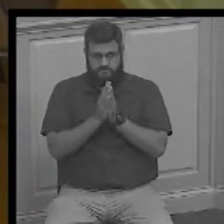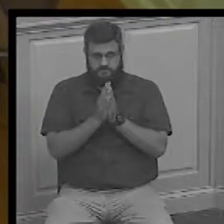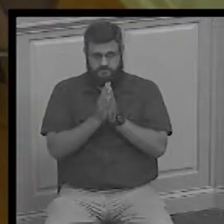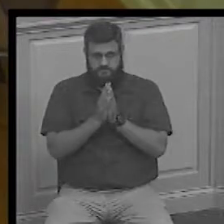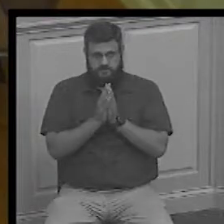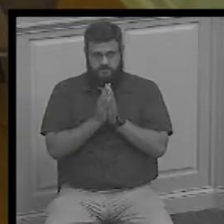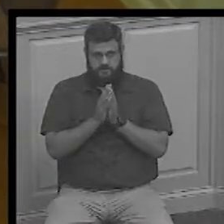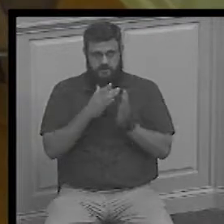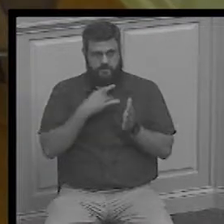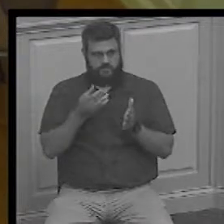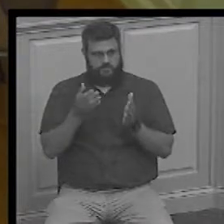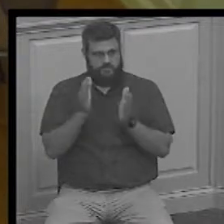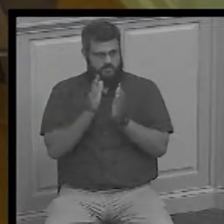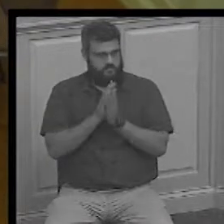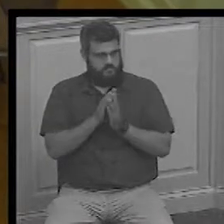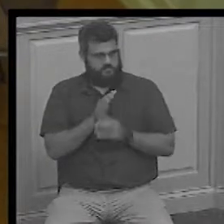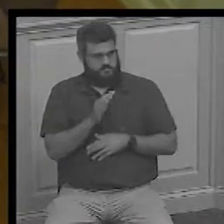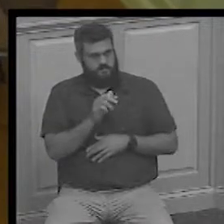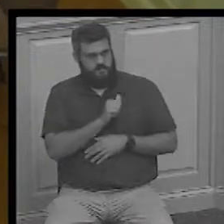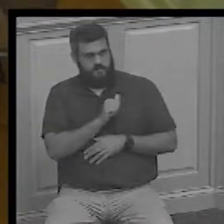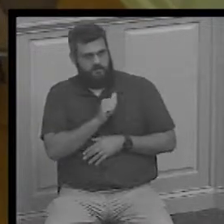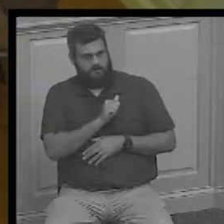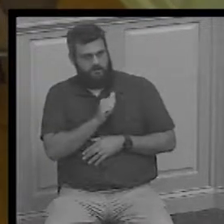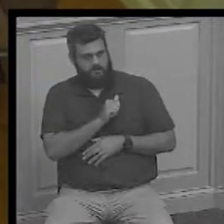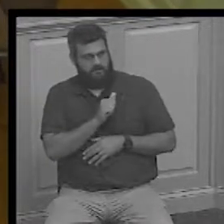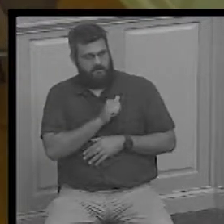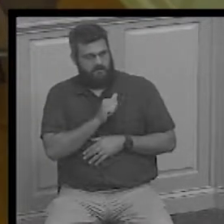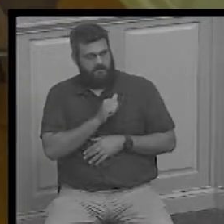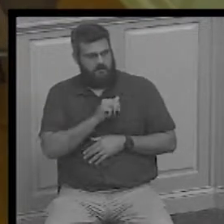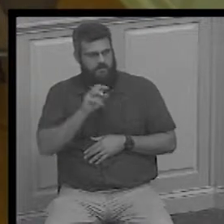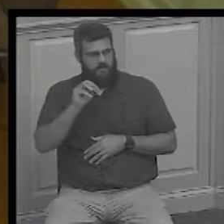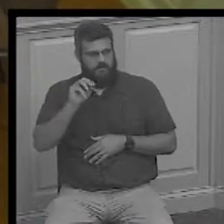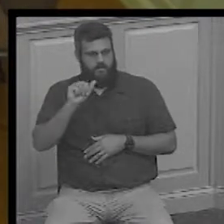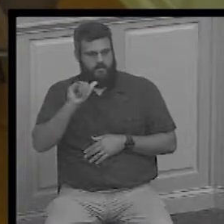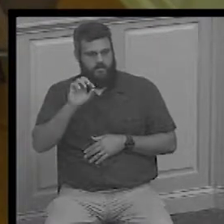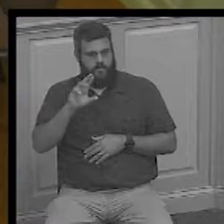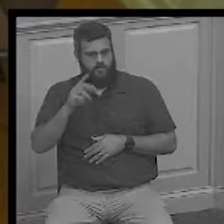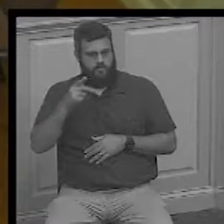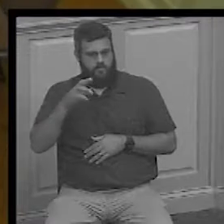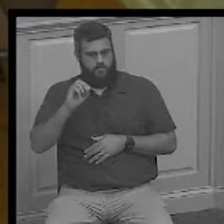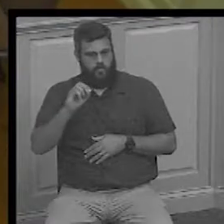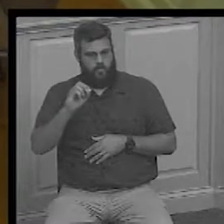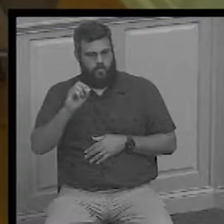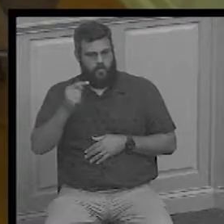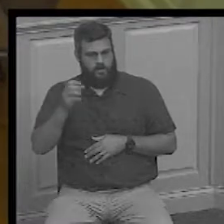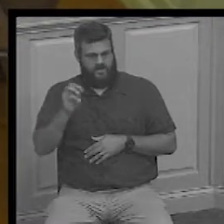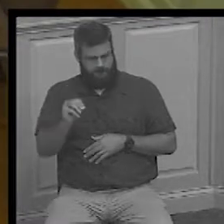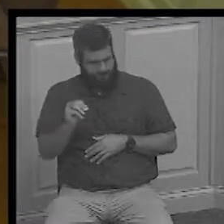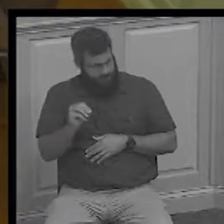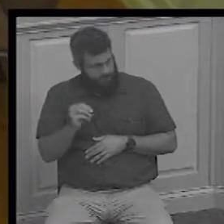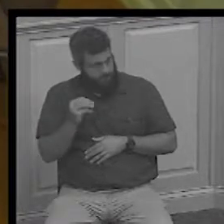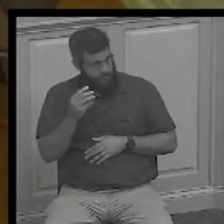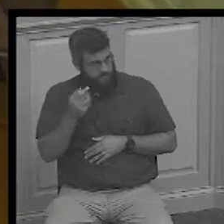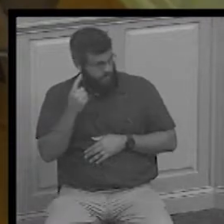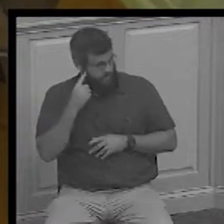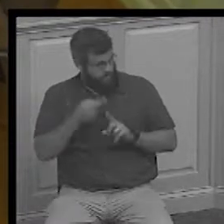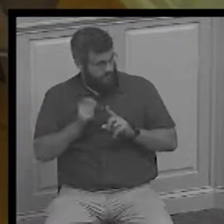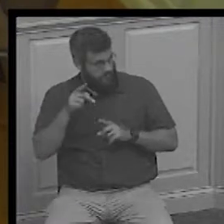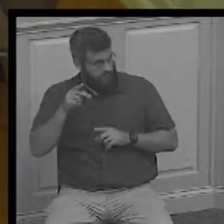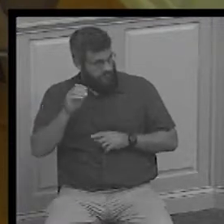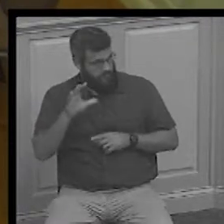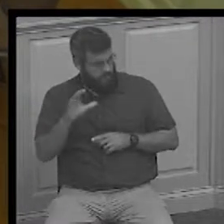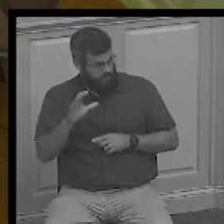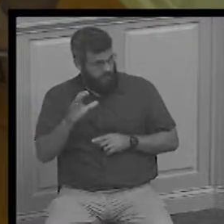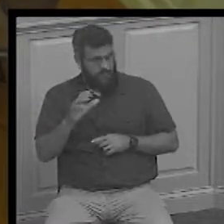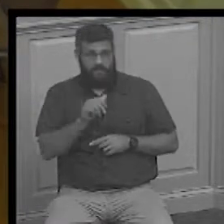Pro Tem Atkins, since we have some guests here, do you want to do any hear the public or not? Just Well, that's always acceptable to